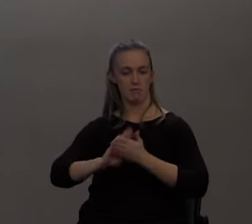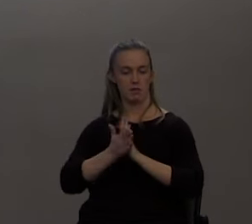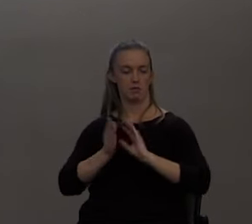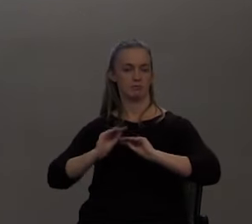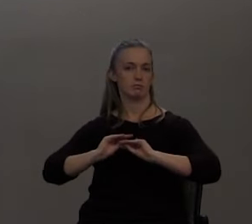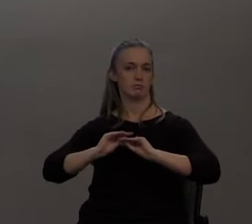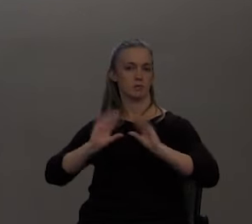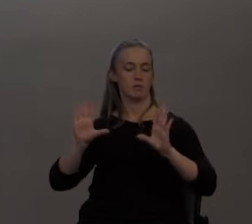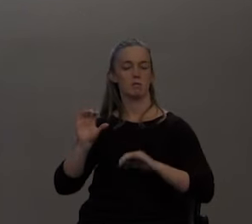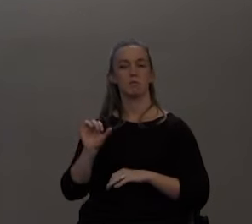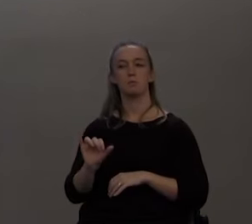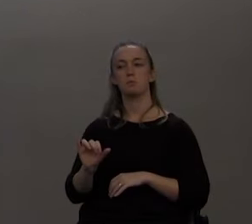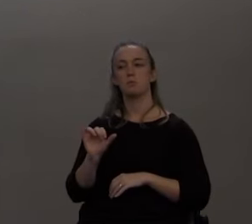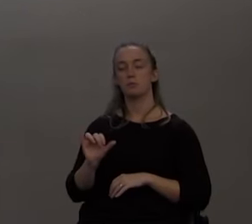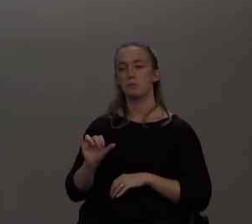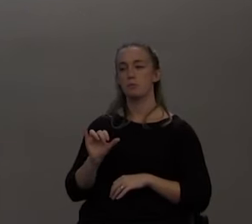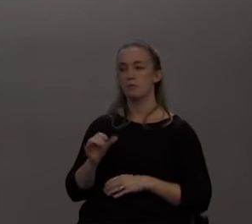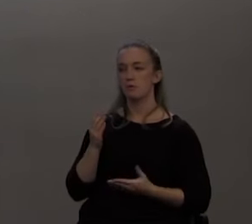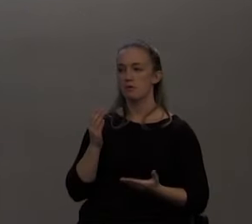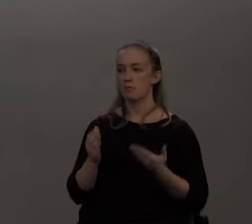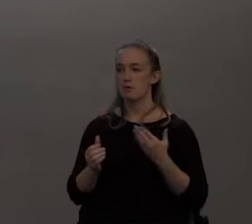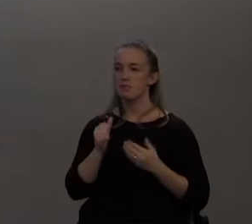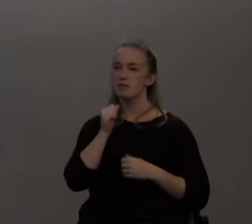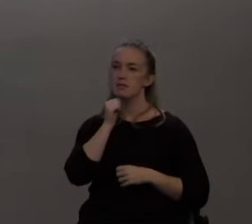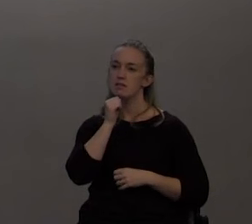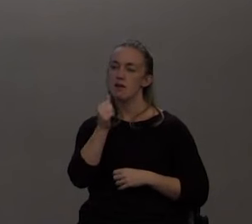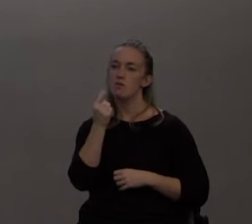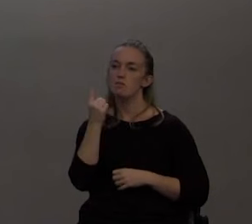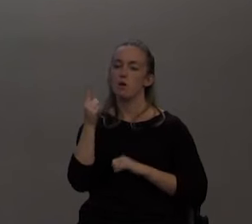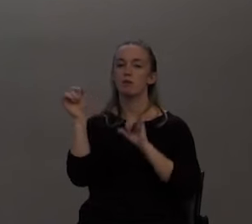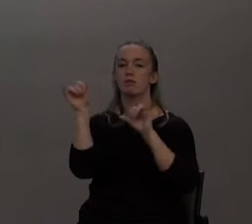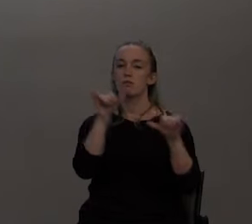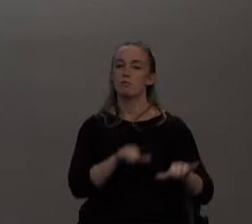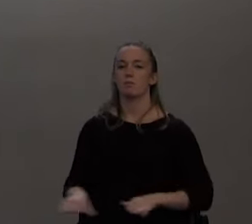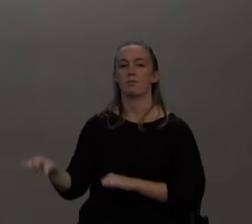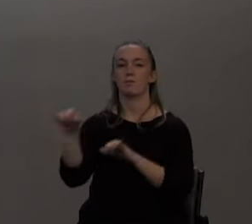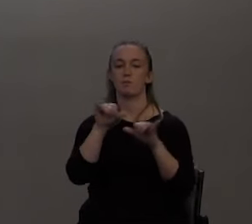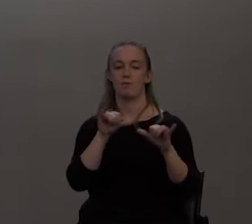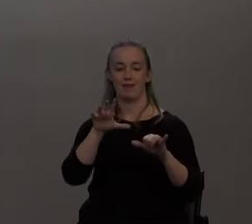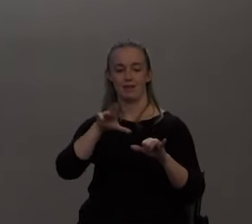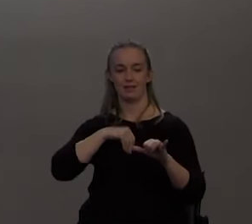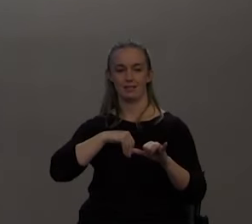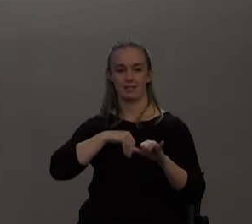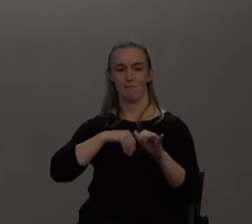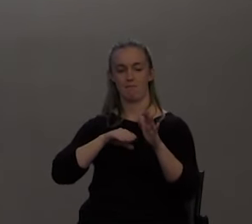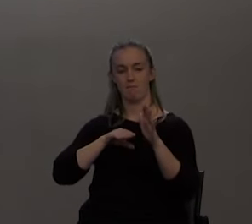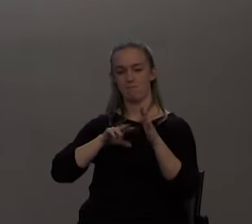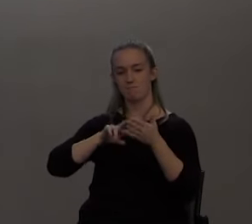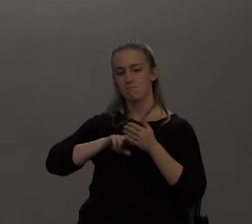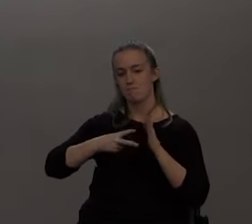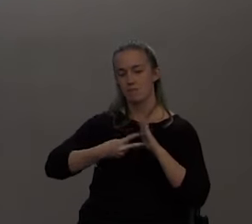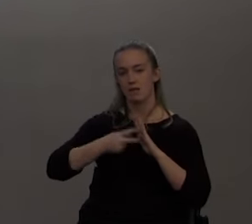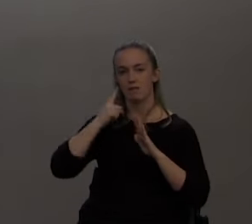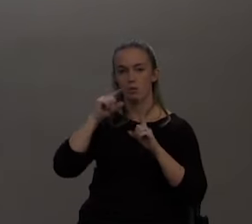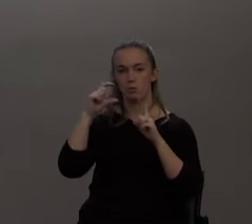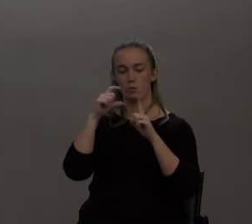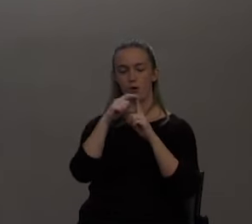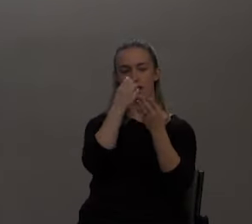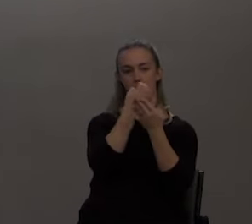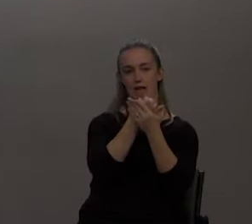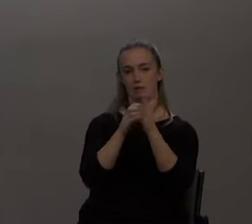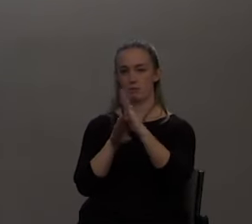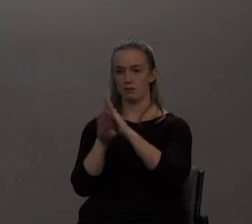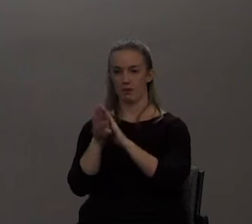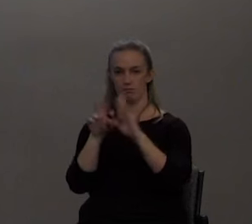that there may not be exactly a universally accepted definition of what economic development is and what that means for Boyle